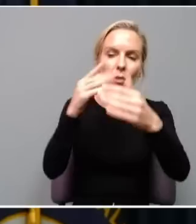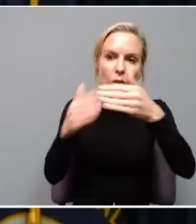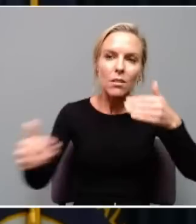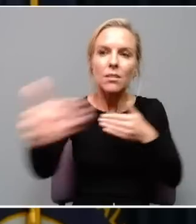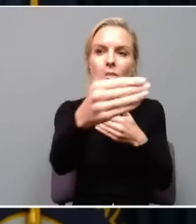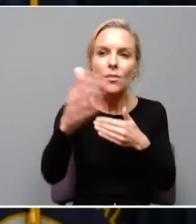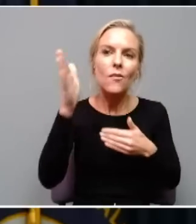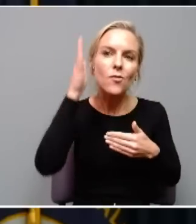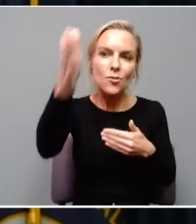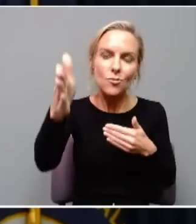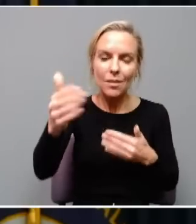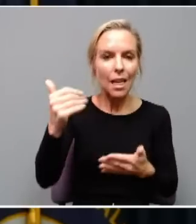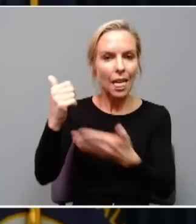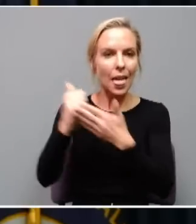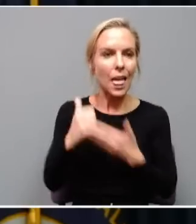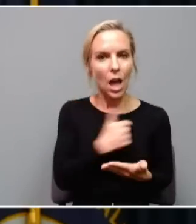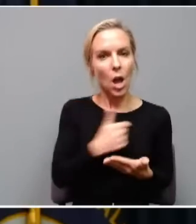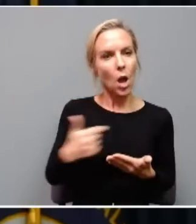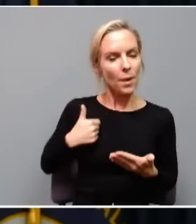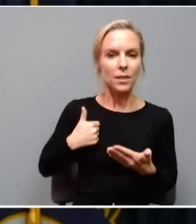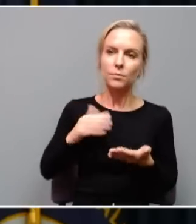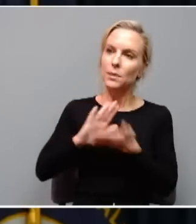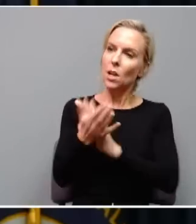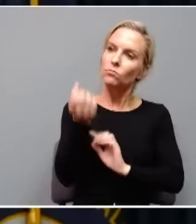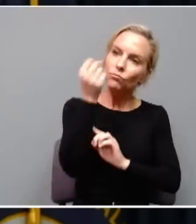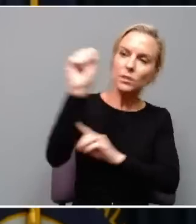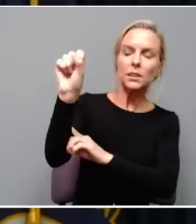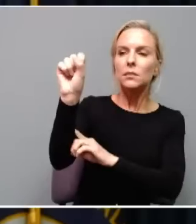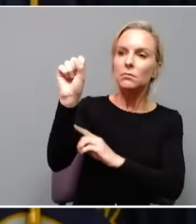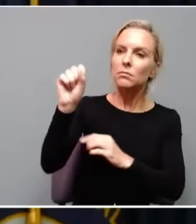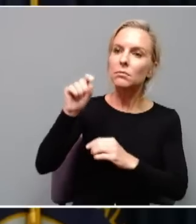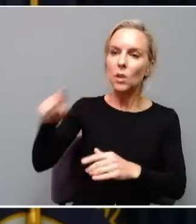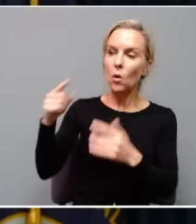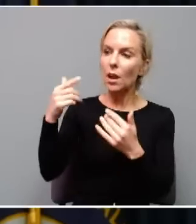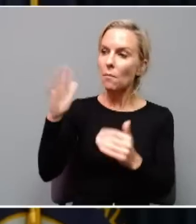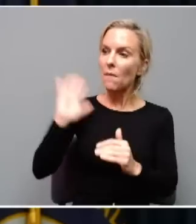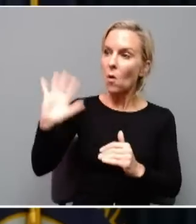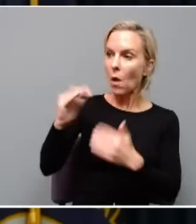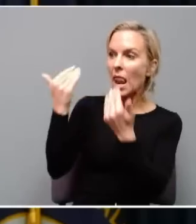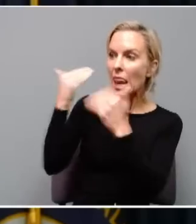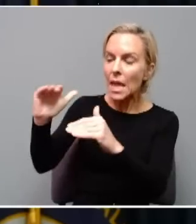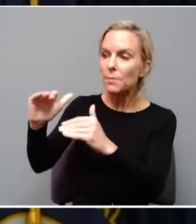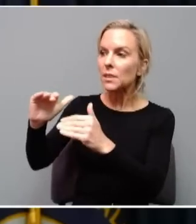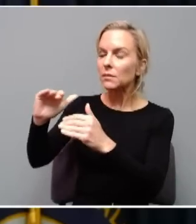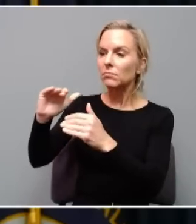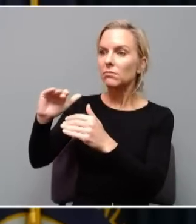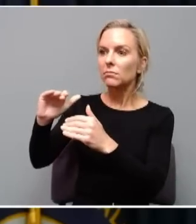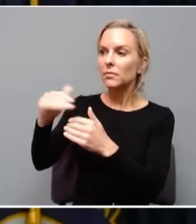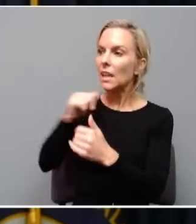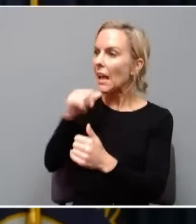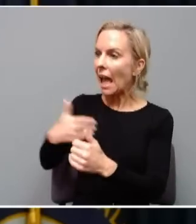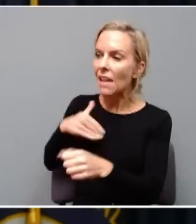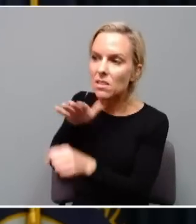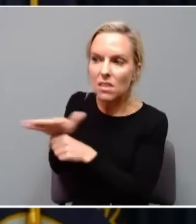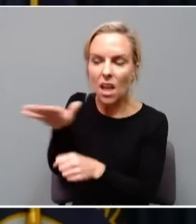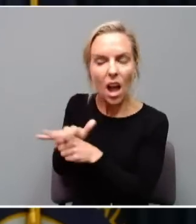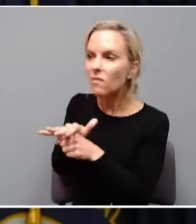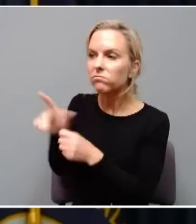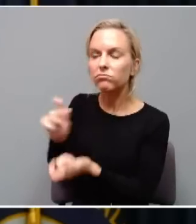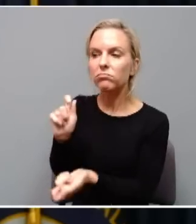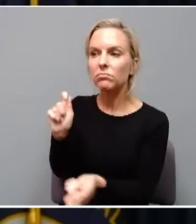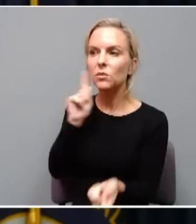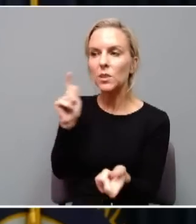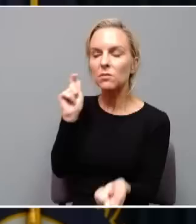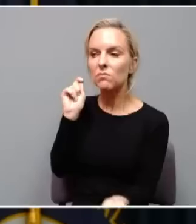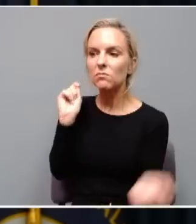eliminates some of those supply chain issues that we saw in the past, and it's going to lead this Commonwealth in special